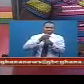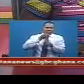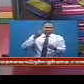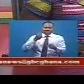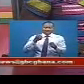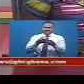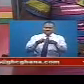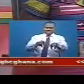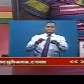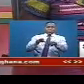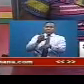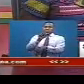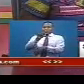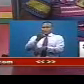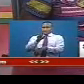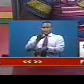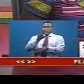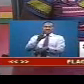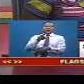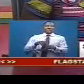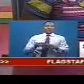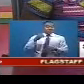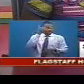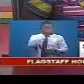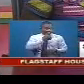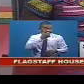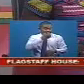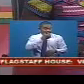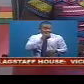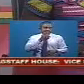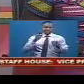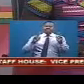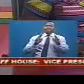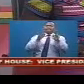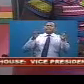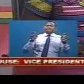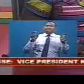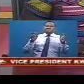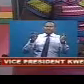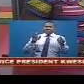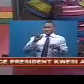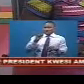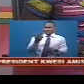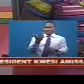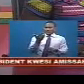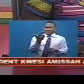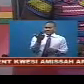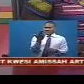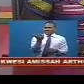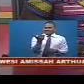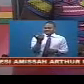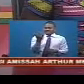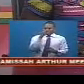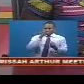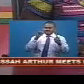Transmitted Infections in Africa. The theme for the launch, which outlined some strategies set to achieve the 2015